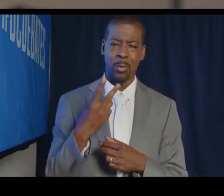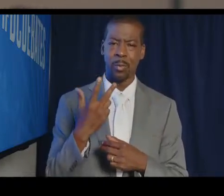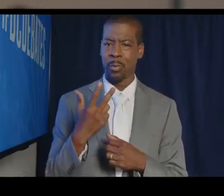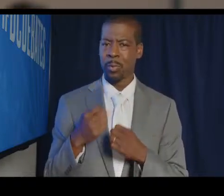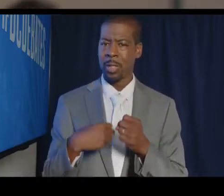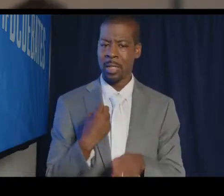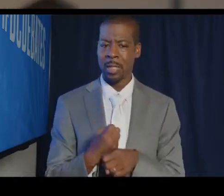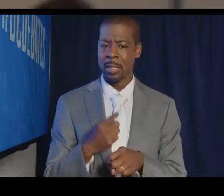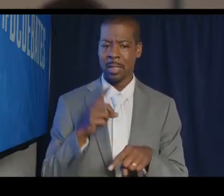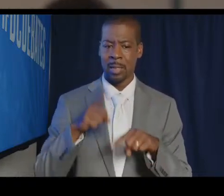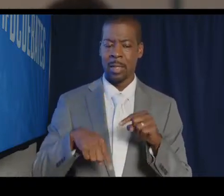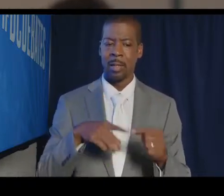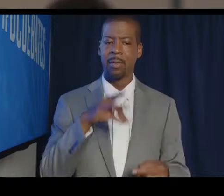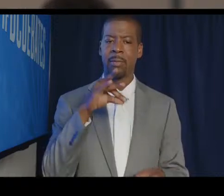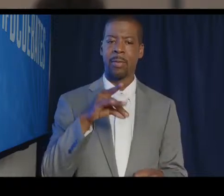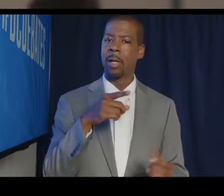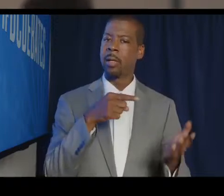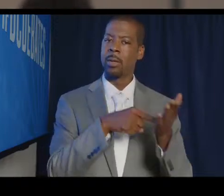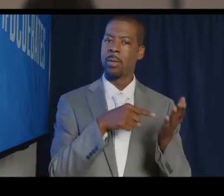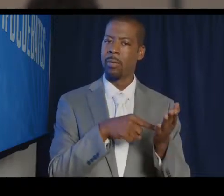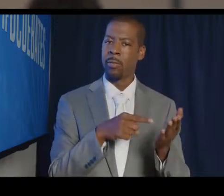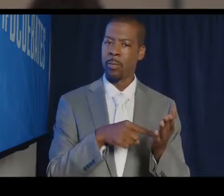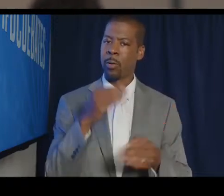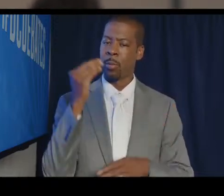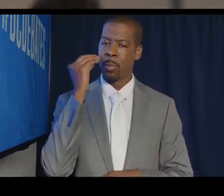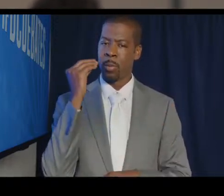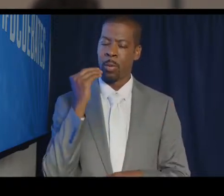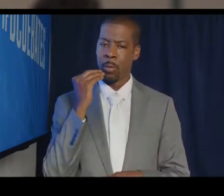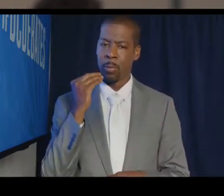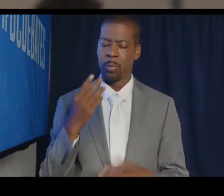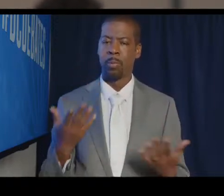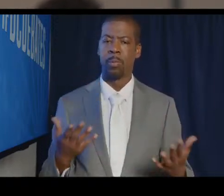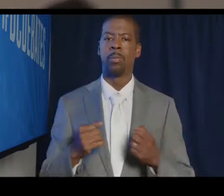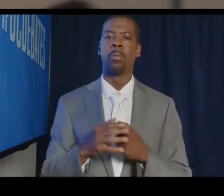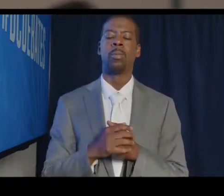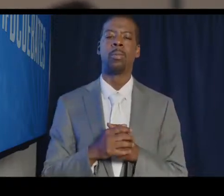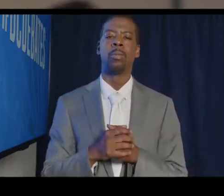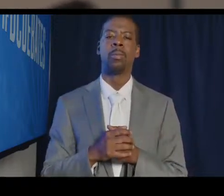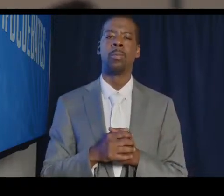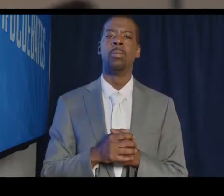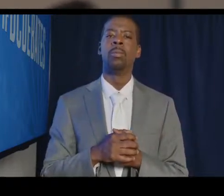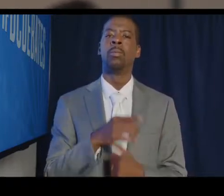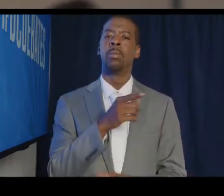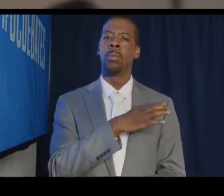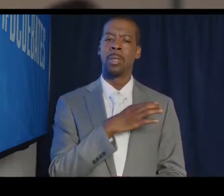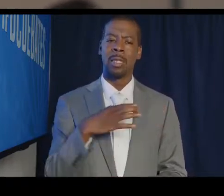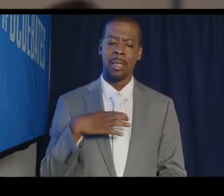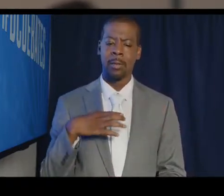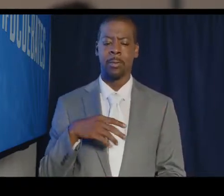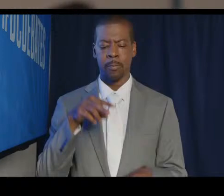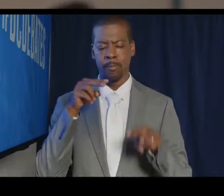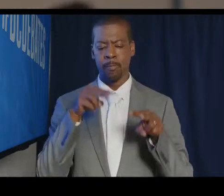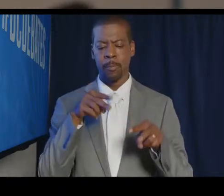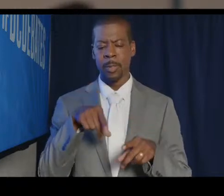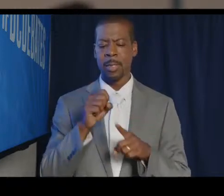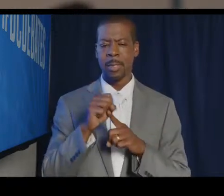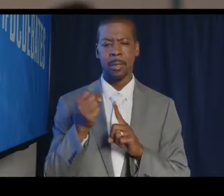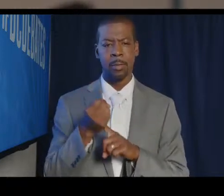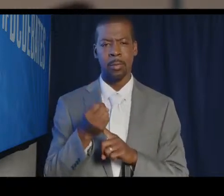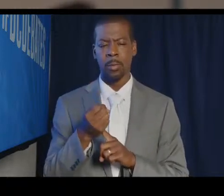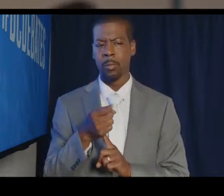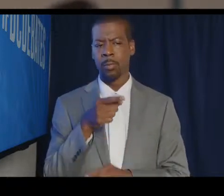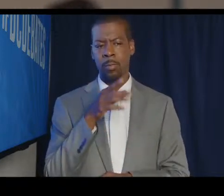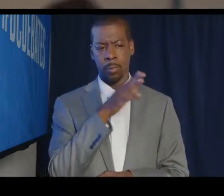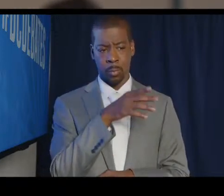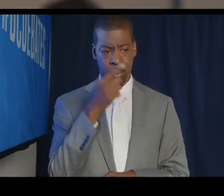not been able to find affordable market rate rent. Council members have been critical of the situation, but looking long-term, do you believe